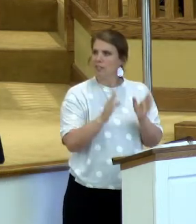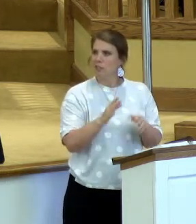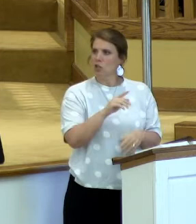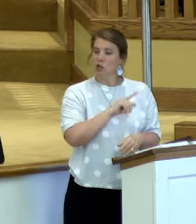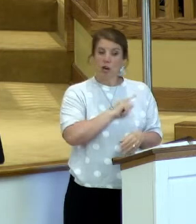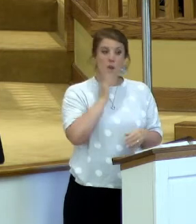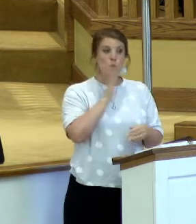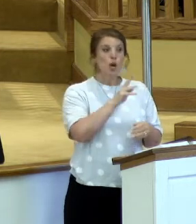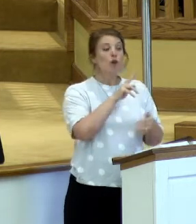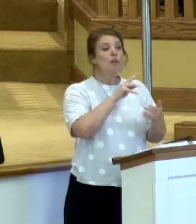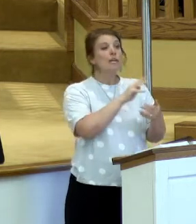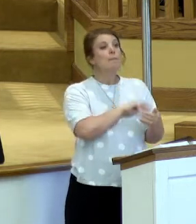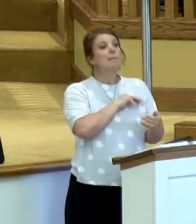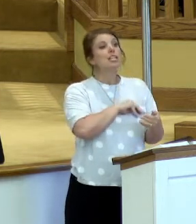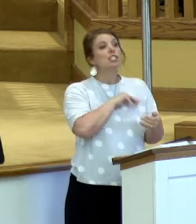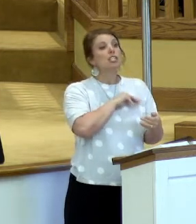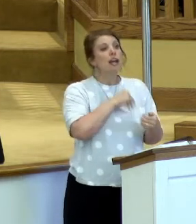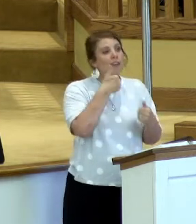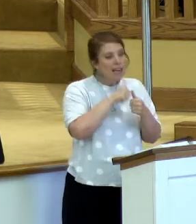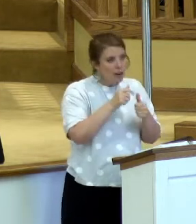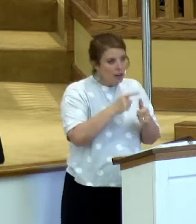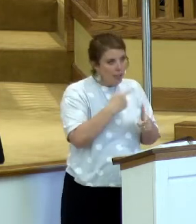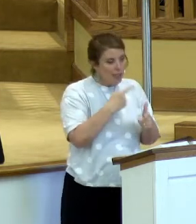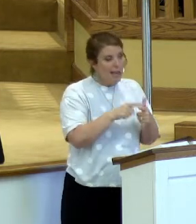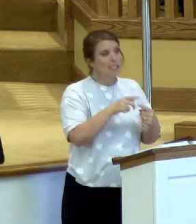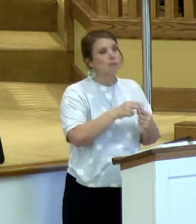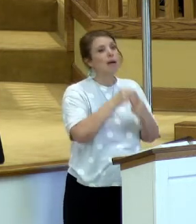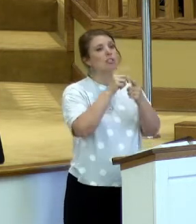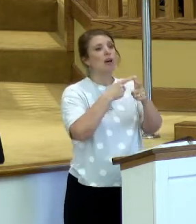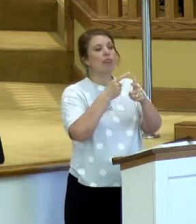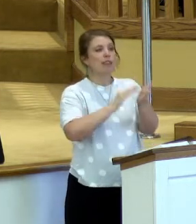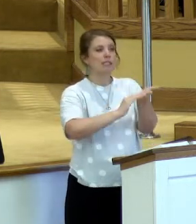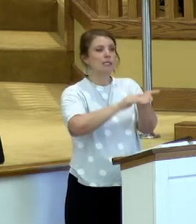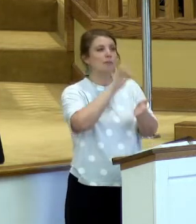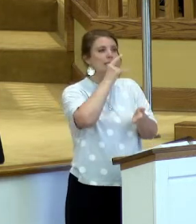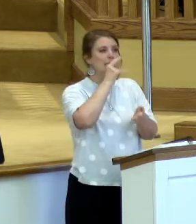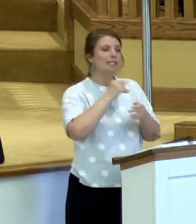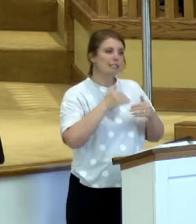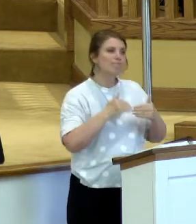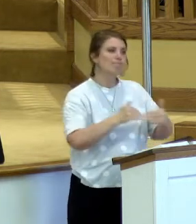time, Grant's going to read our missionary letter. Then we'll have our special. And then we'll dismiss the kids and go on